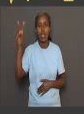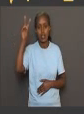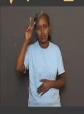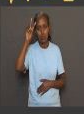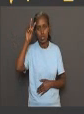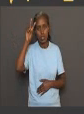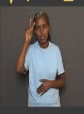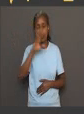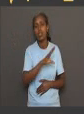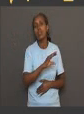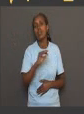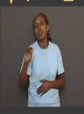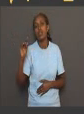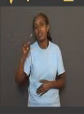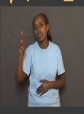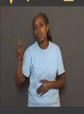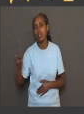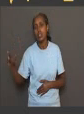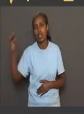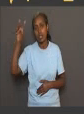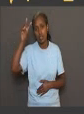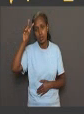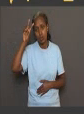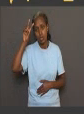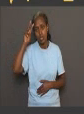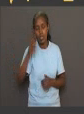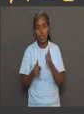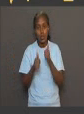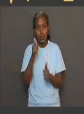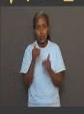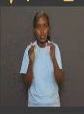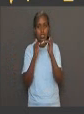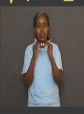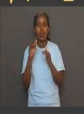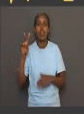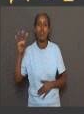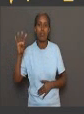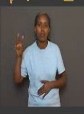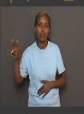squared, and z squared, which is 2.